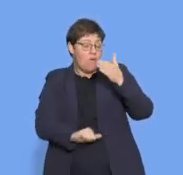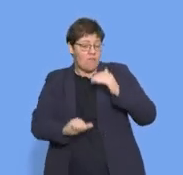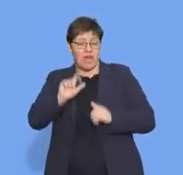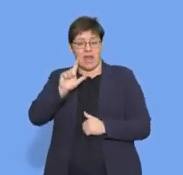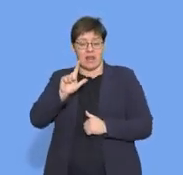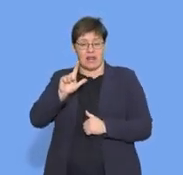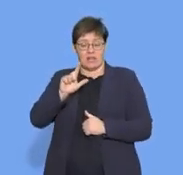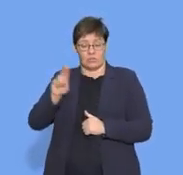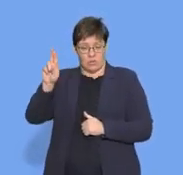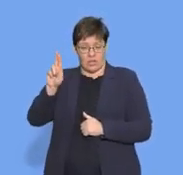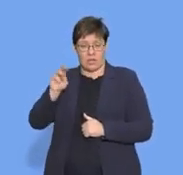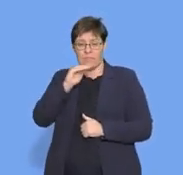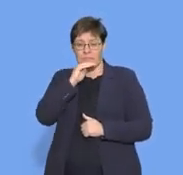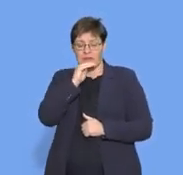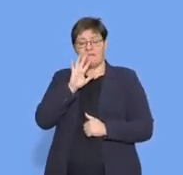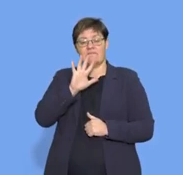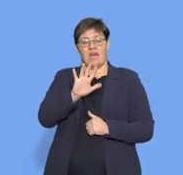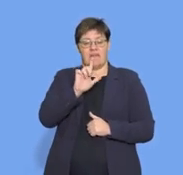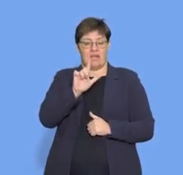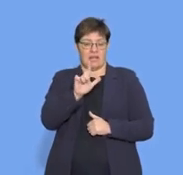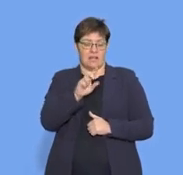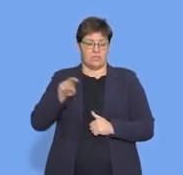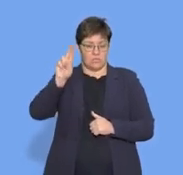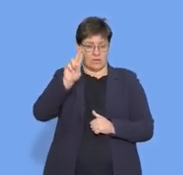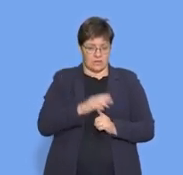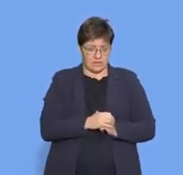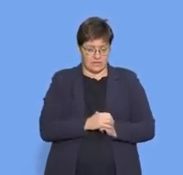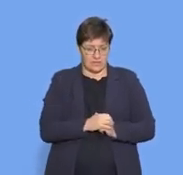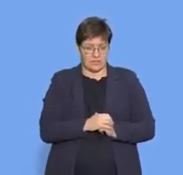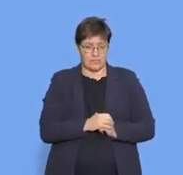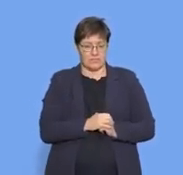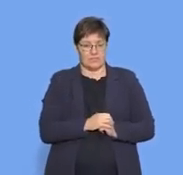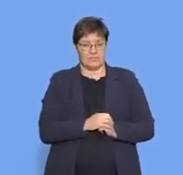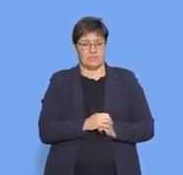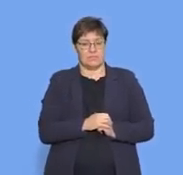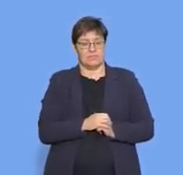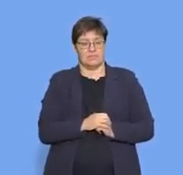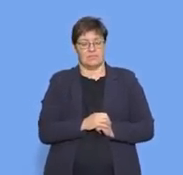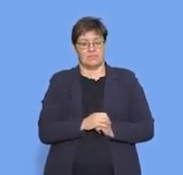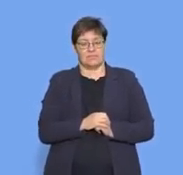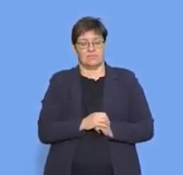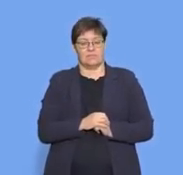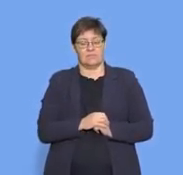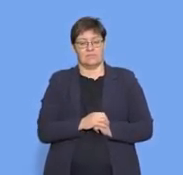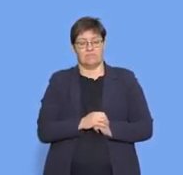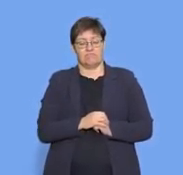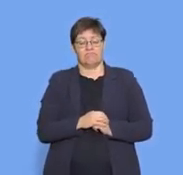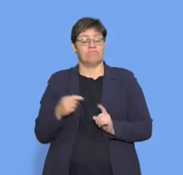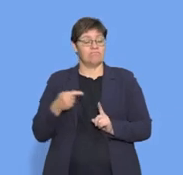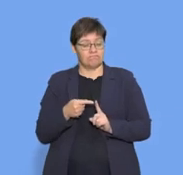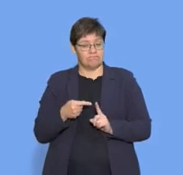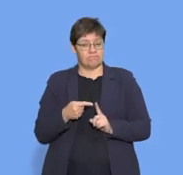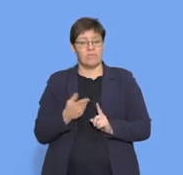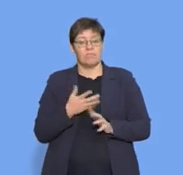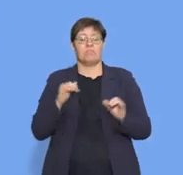I subtract l squared, that's going to leave me with 5l squared. And